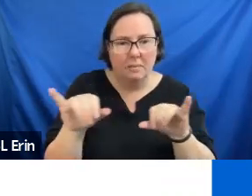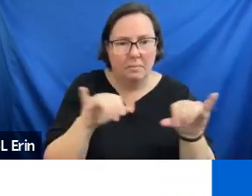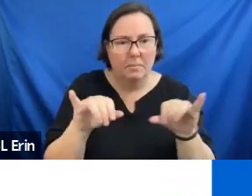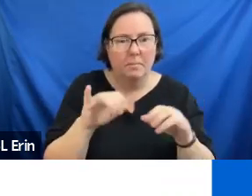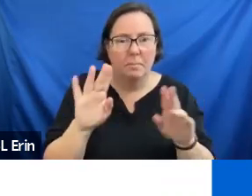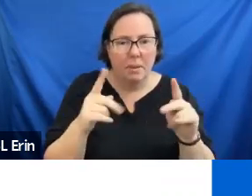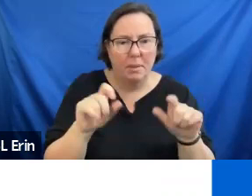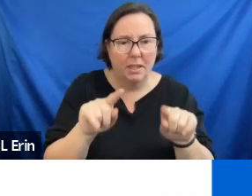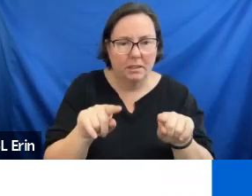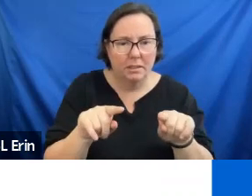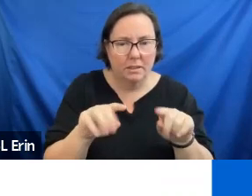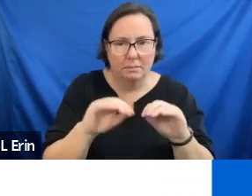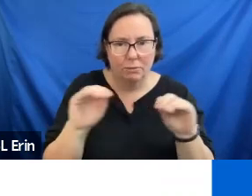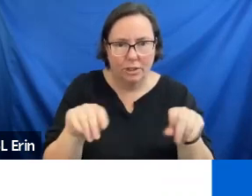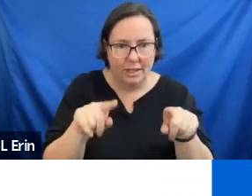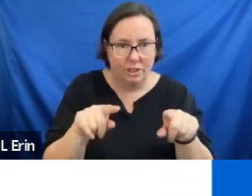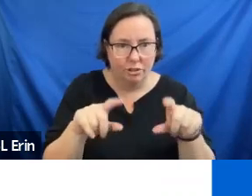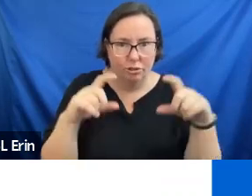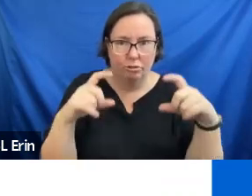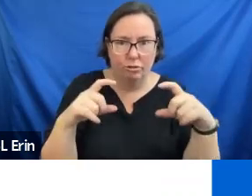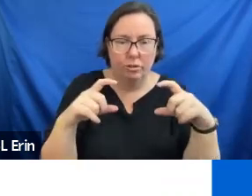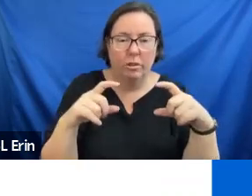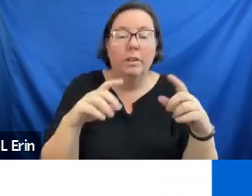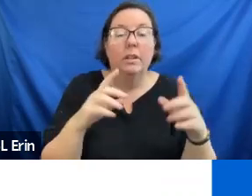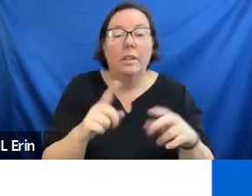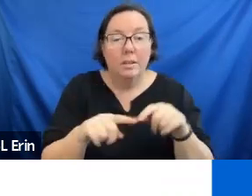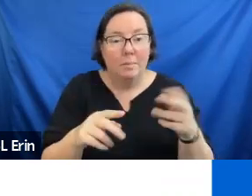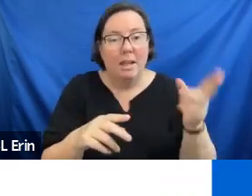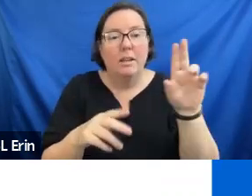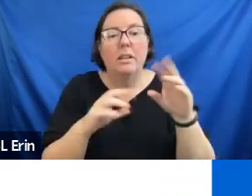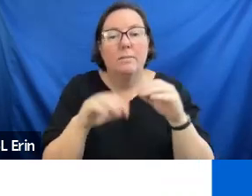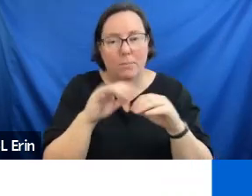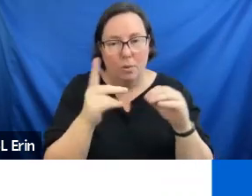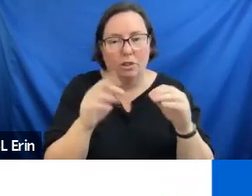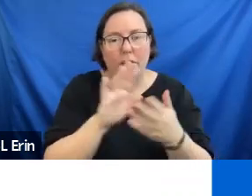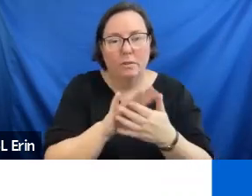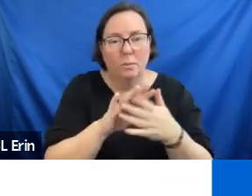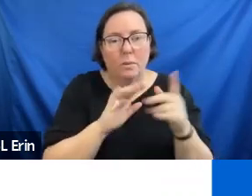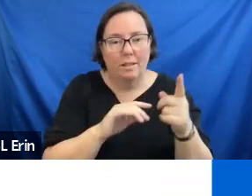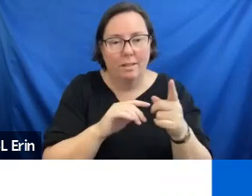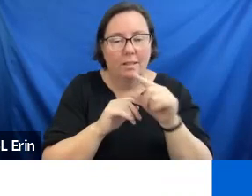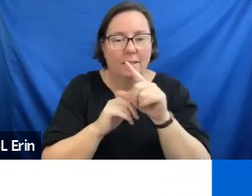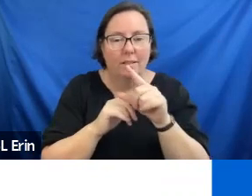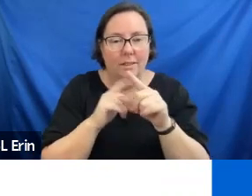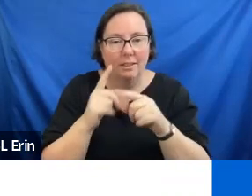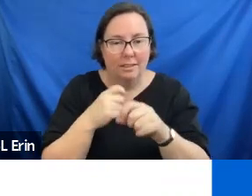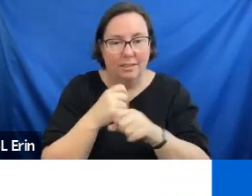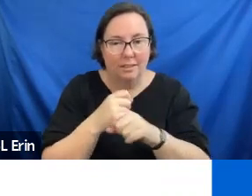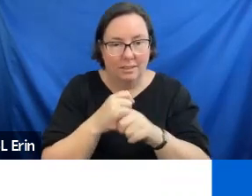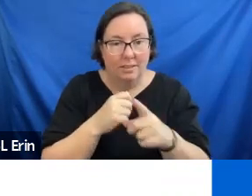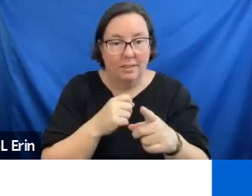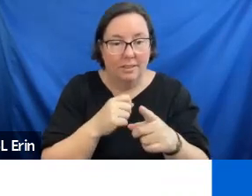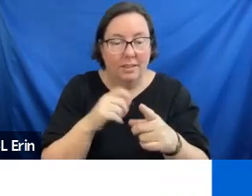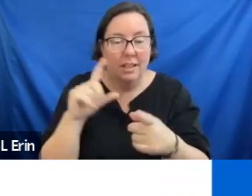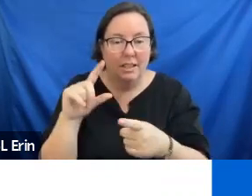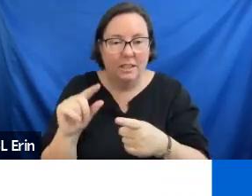invitations. However, we did see an increase in charter school student invites and a slight